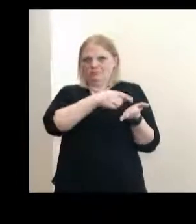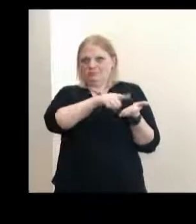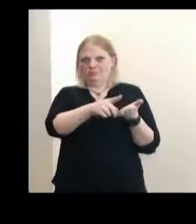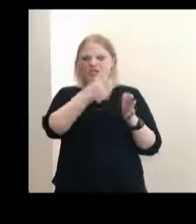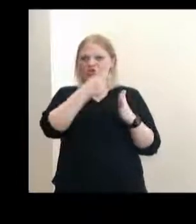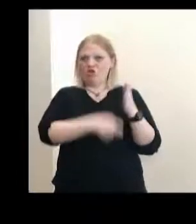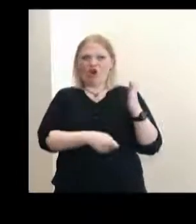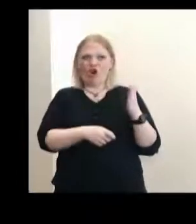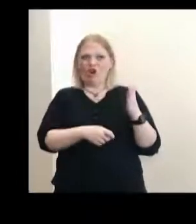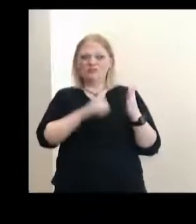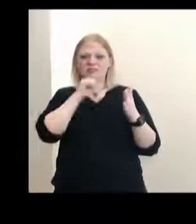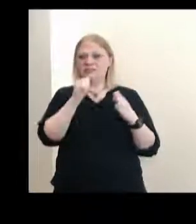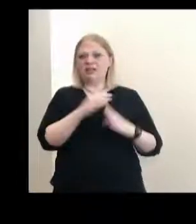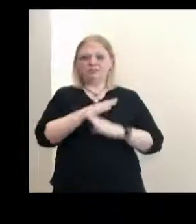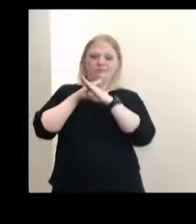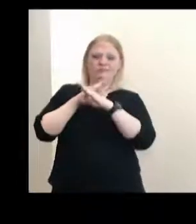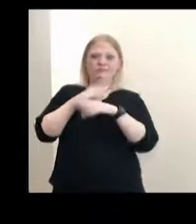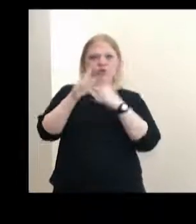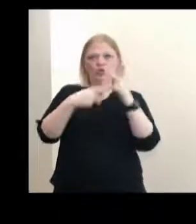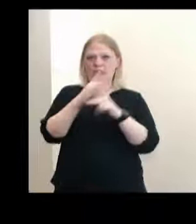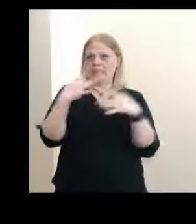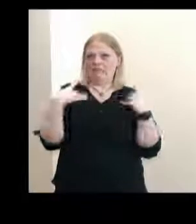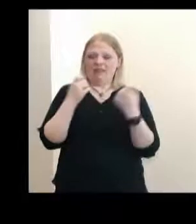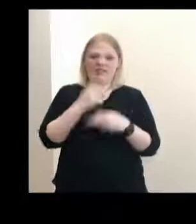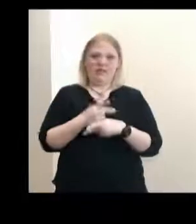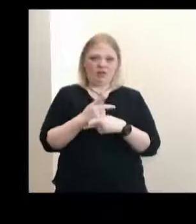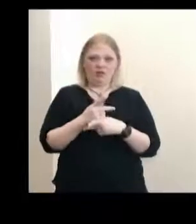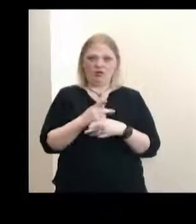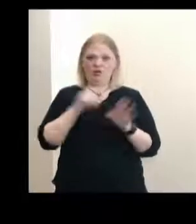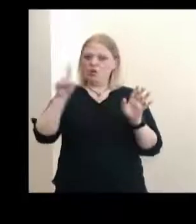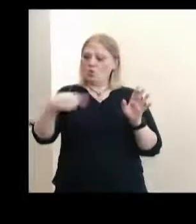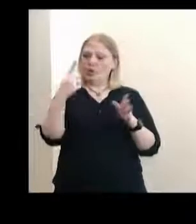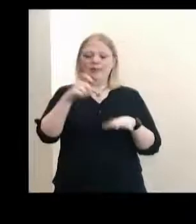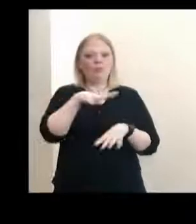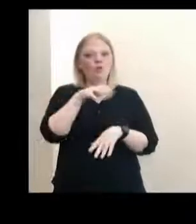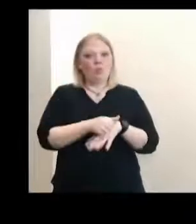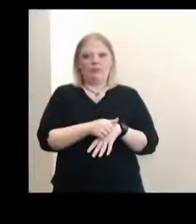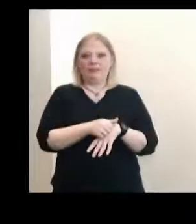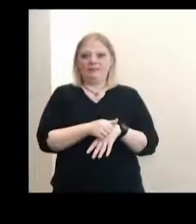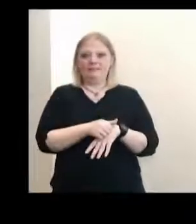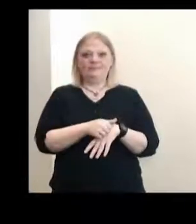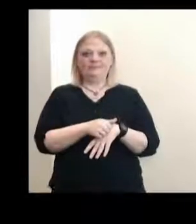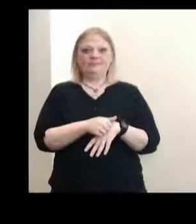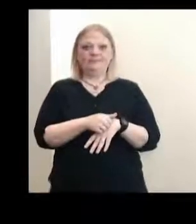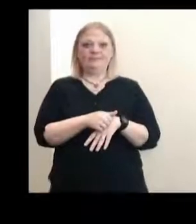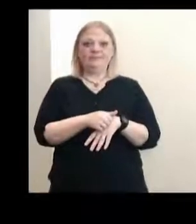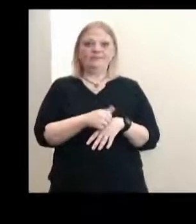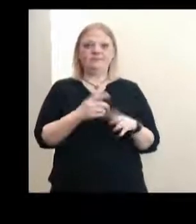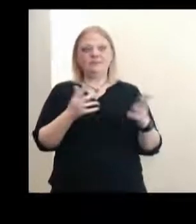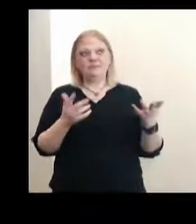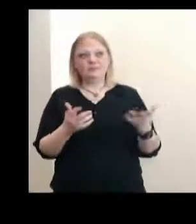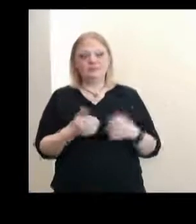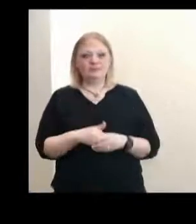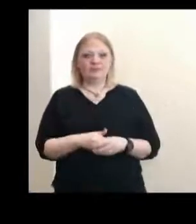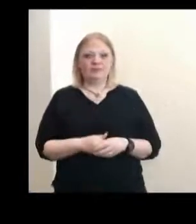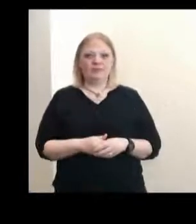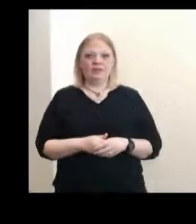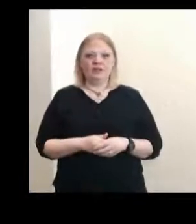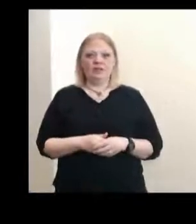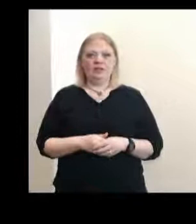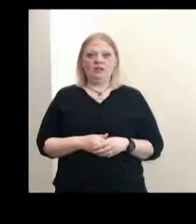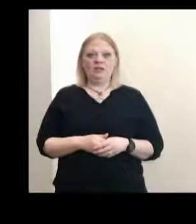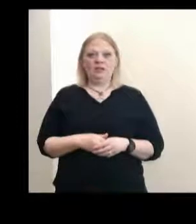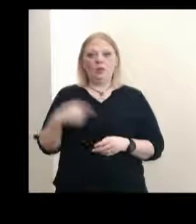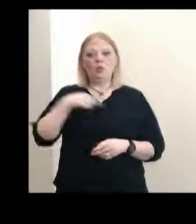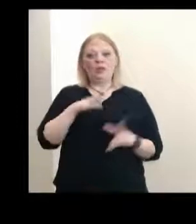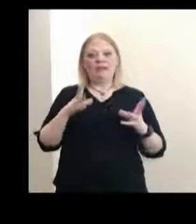not be a barrier to this type of health care. All you need is an appointment, although what we do accept